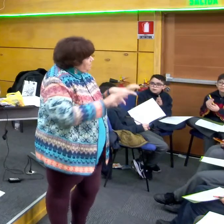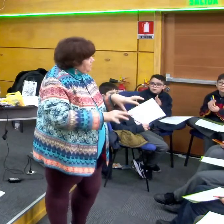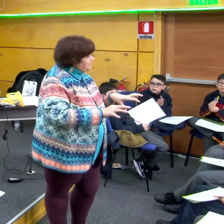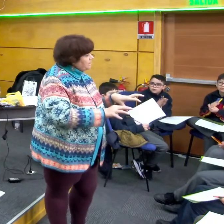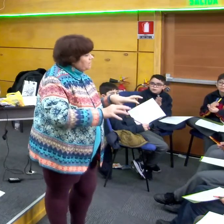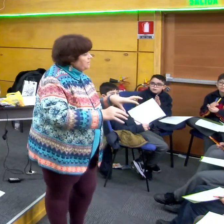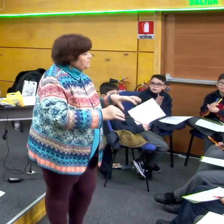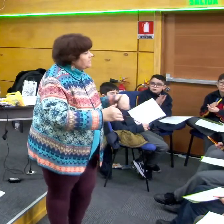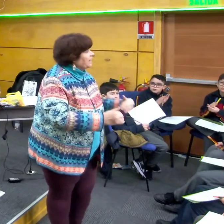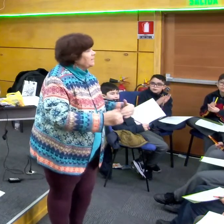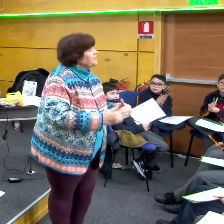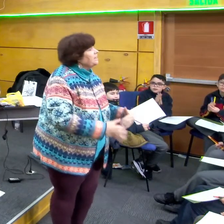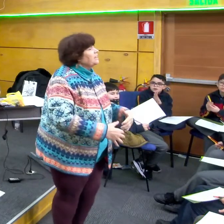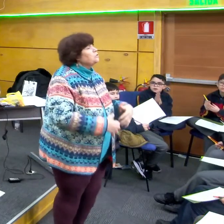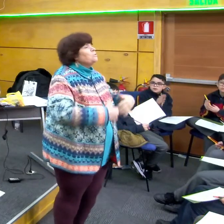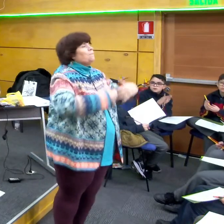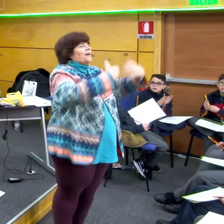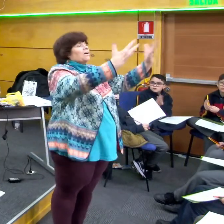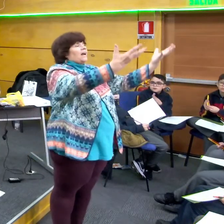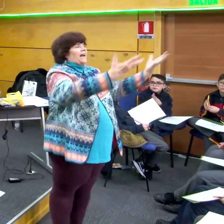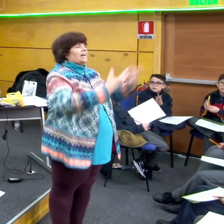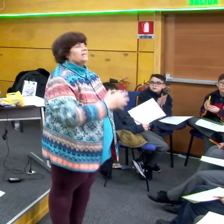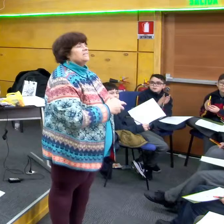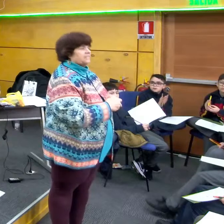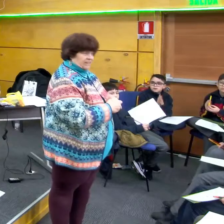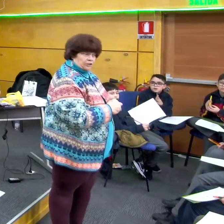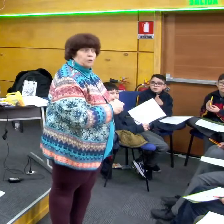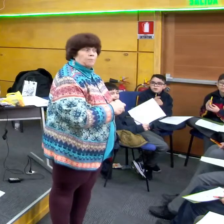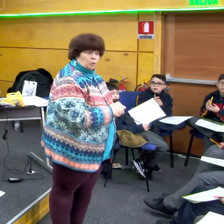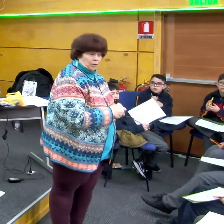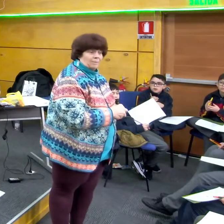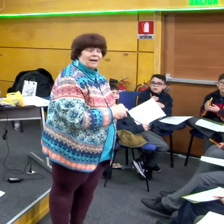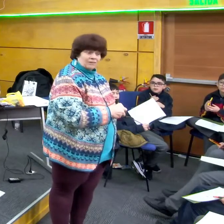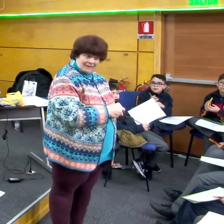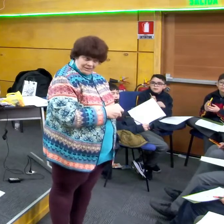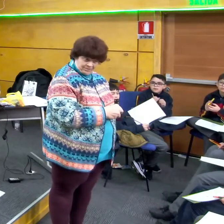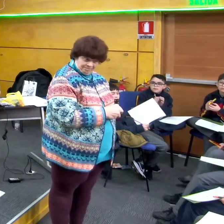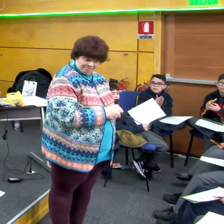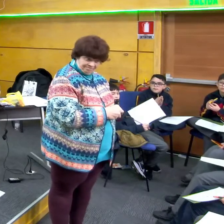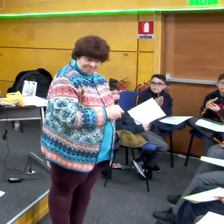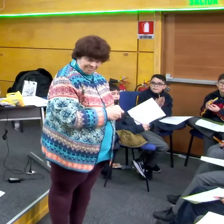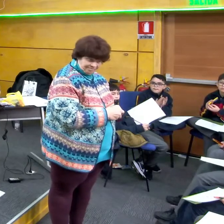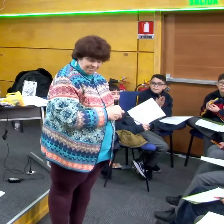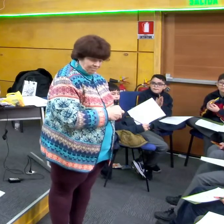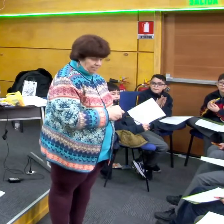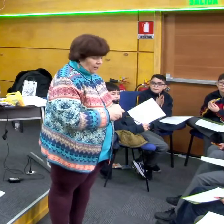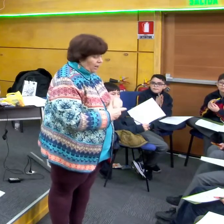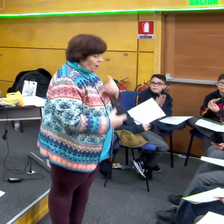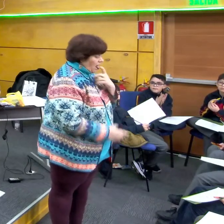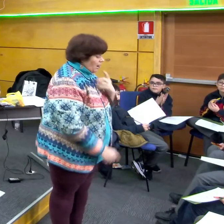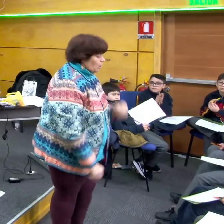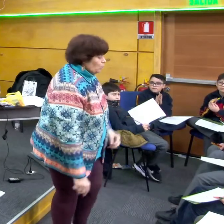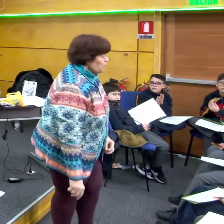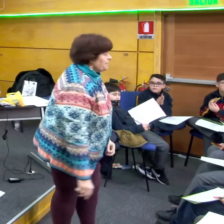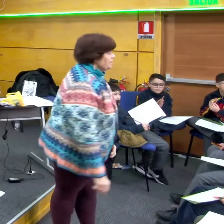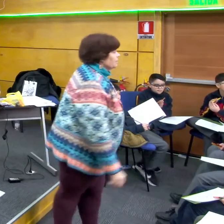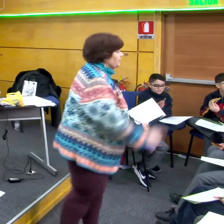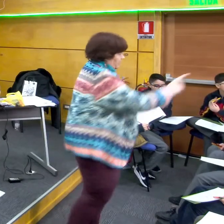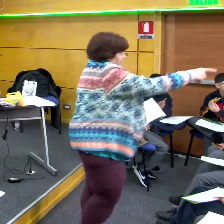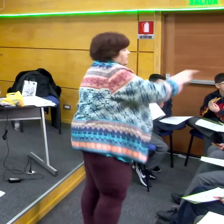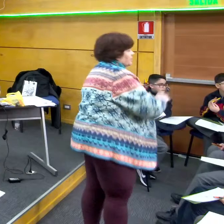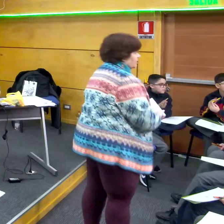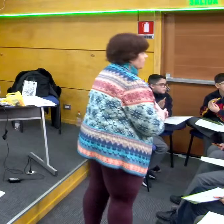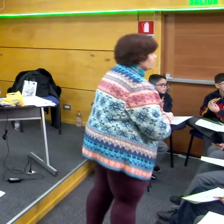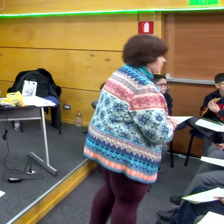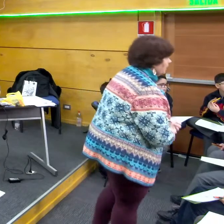So these are things that can get you better at saying your poem out loud. Yes. We, I